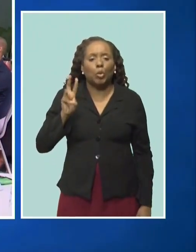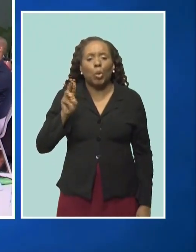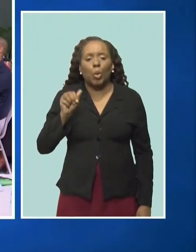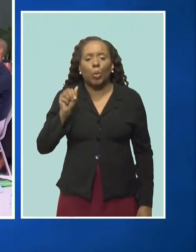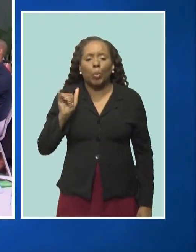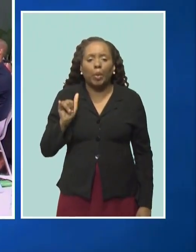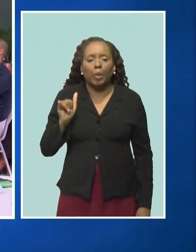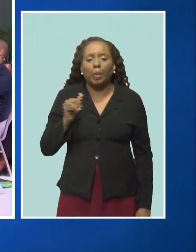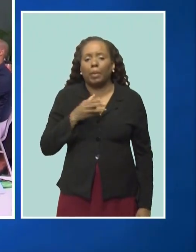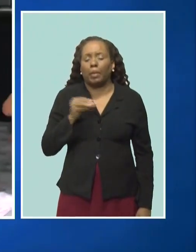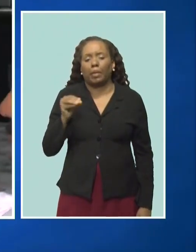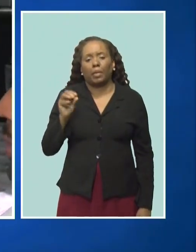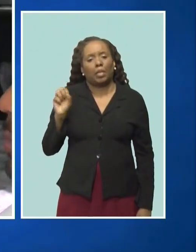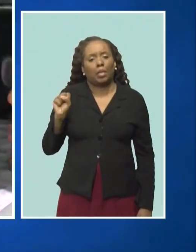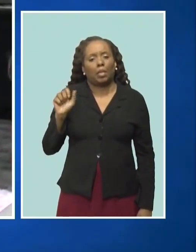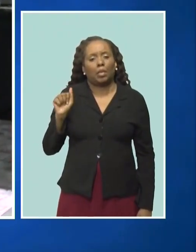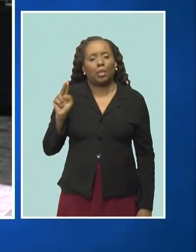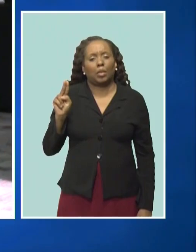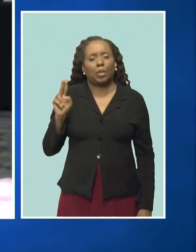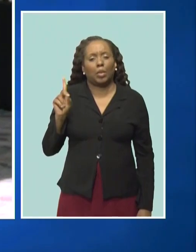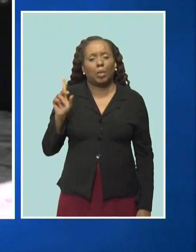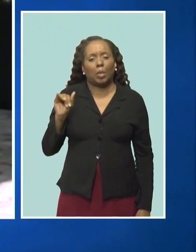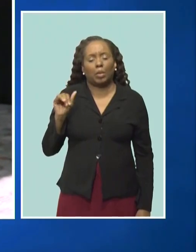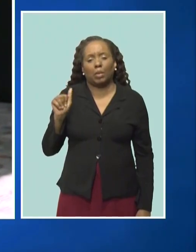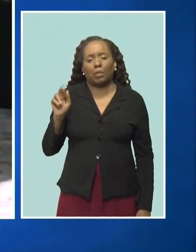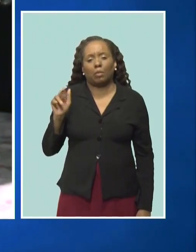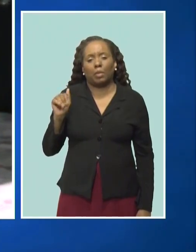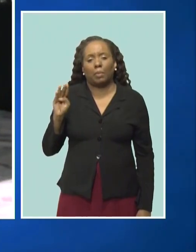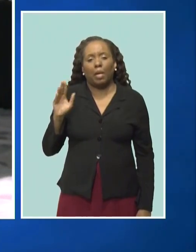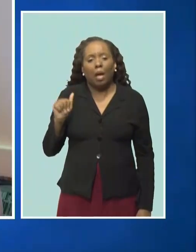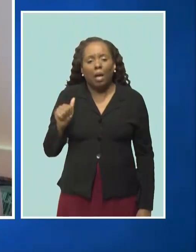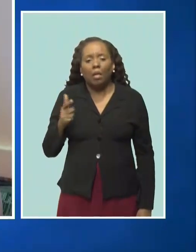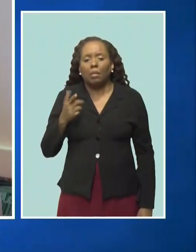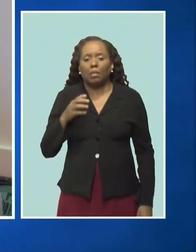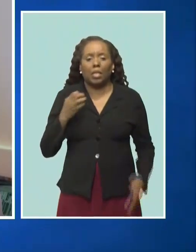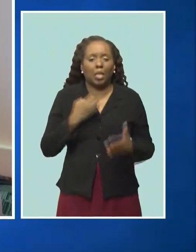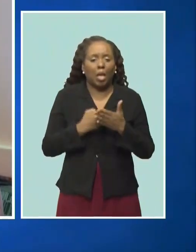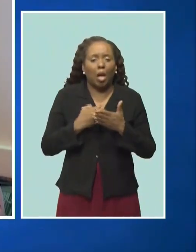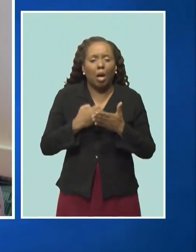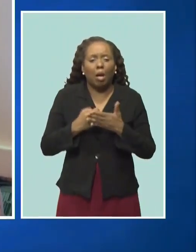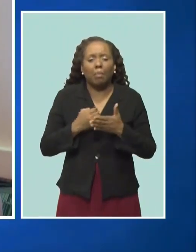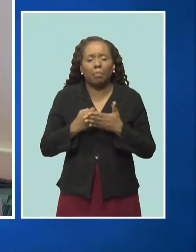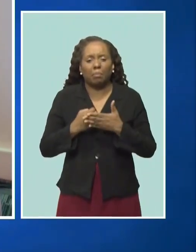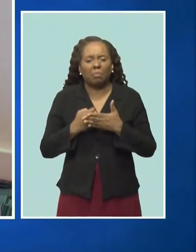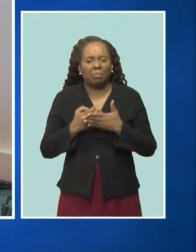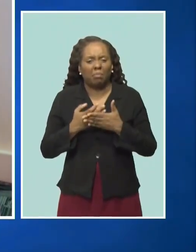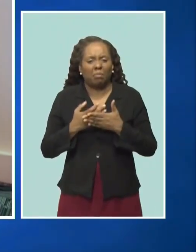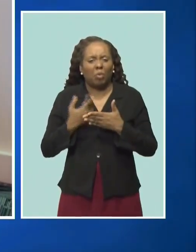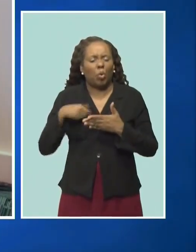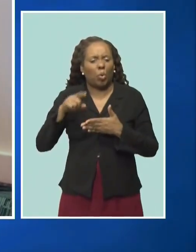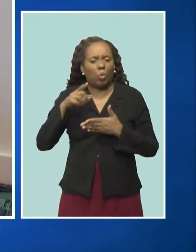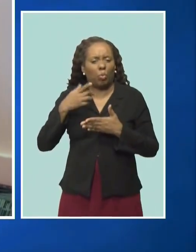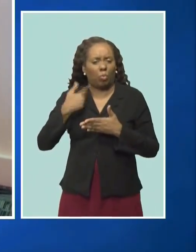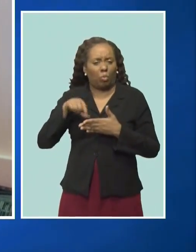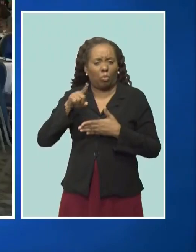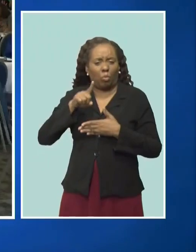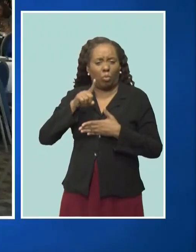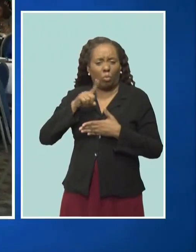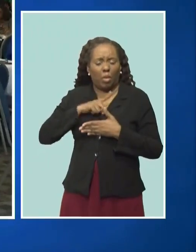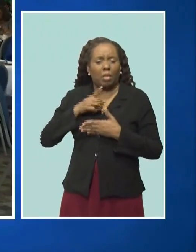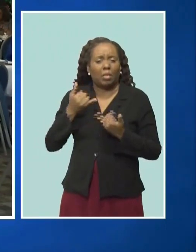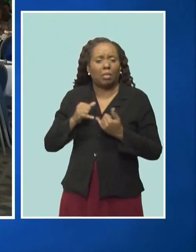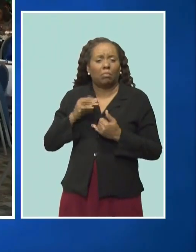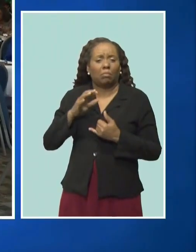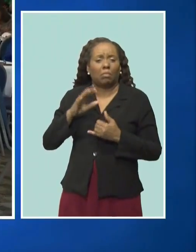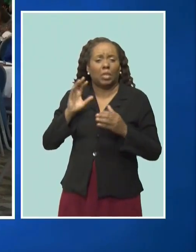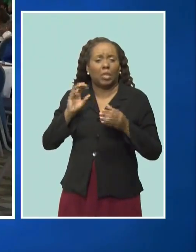says even with Barbados being ranked 77th out of 133 economies featured in the 2024 Global